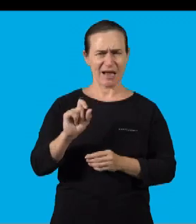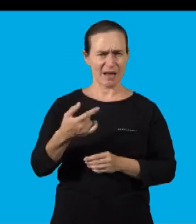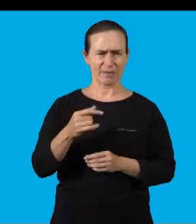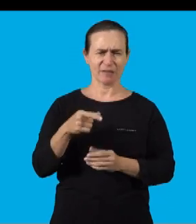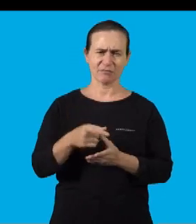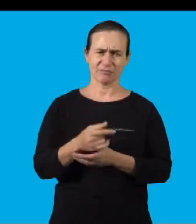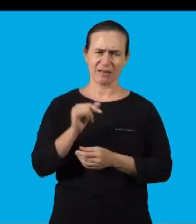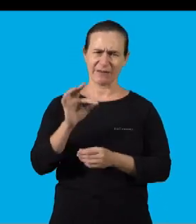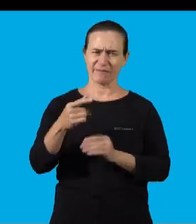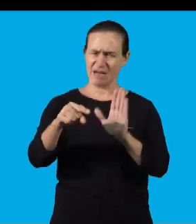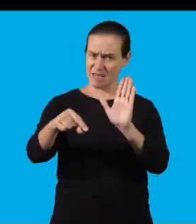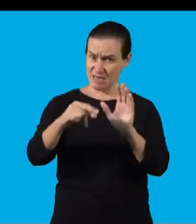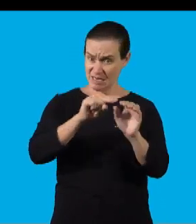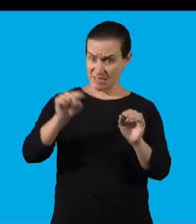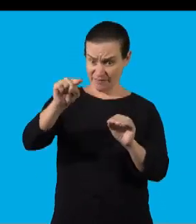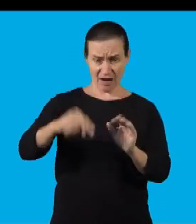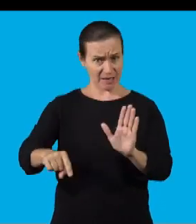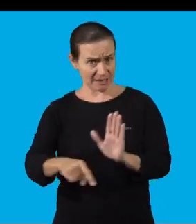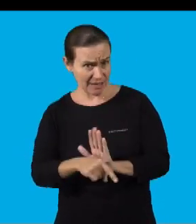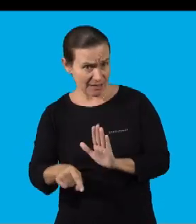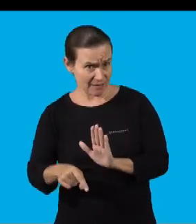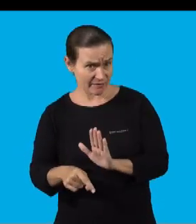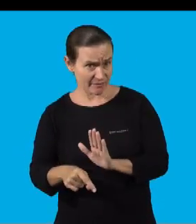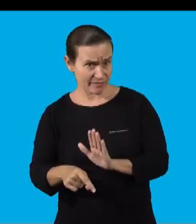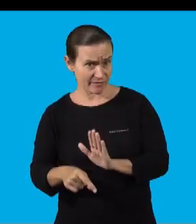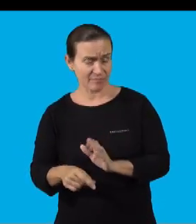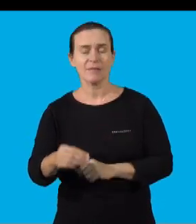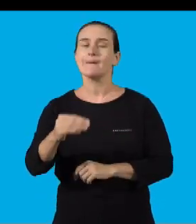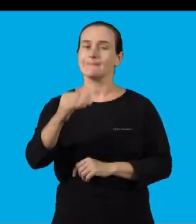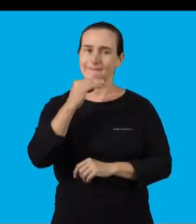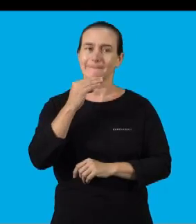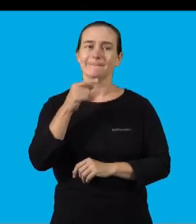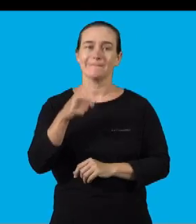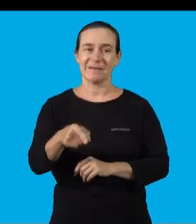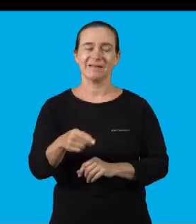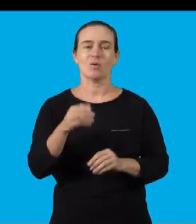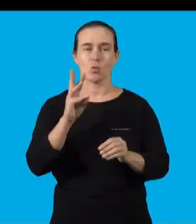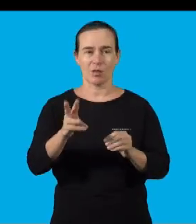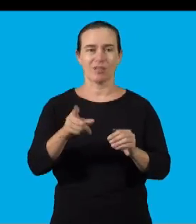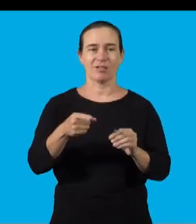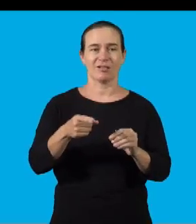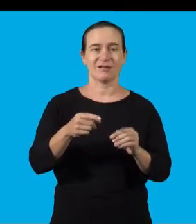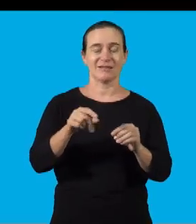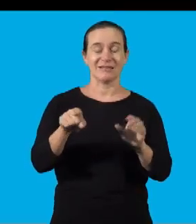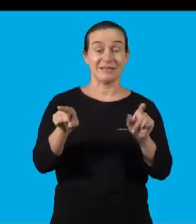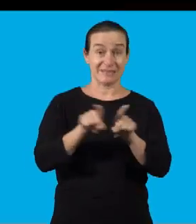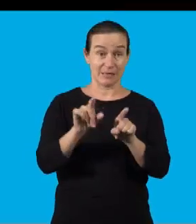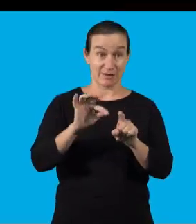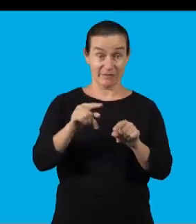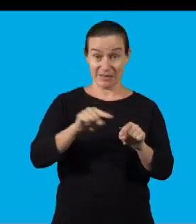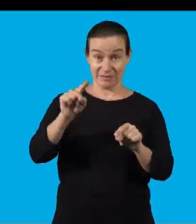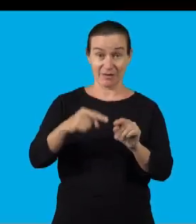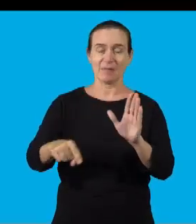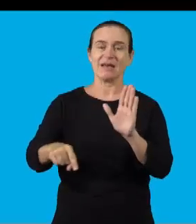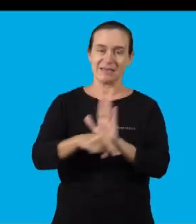to an inequality when we divide by a negative value? Yes, the inequality will also change, just like all the values are going to change signs.